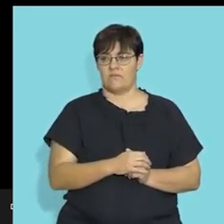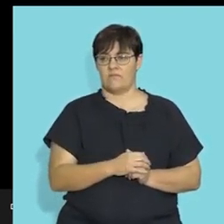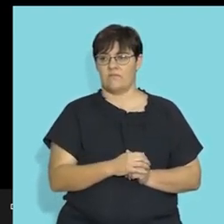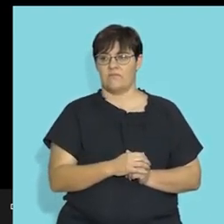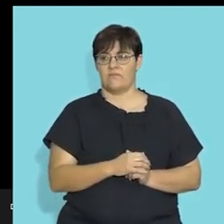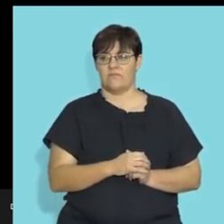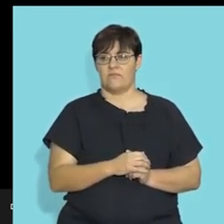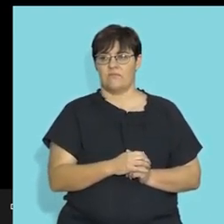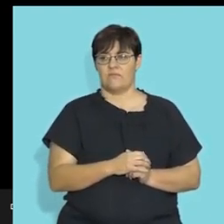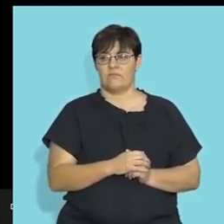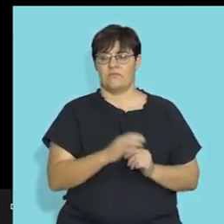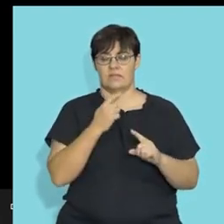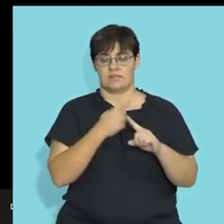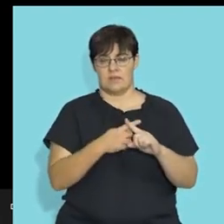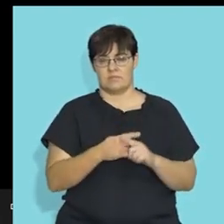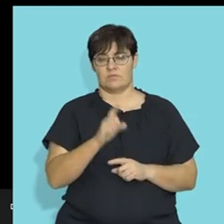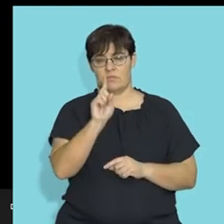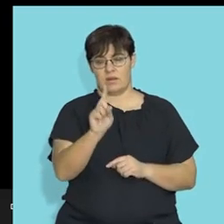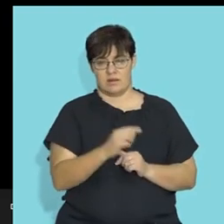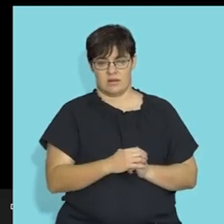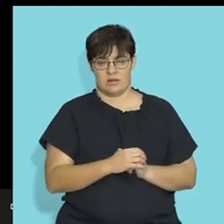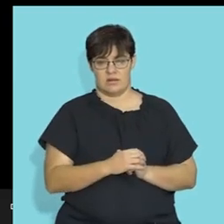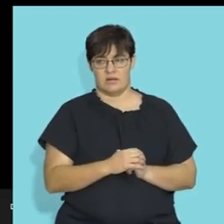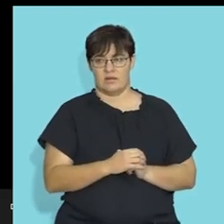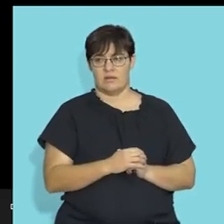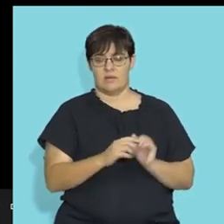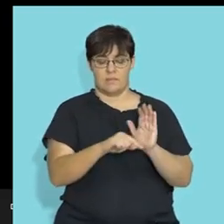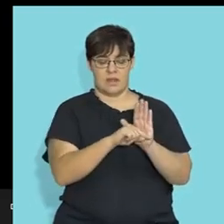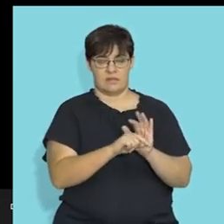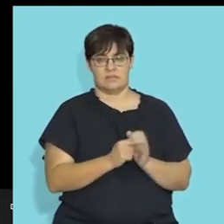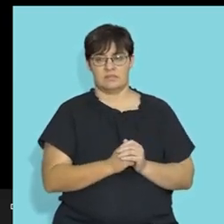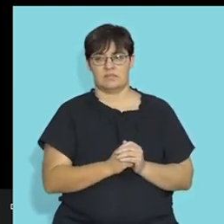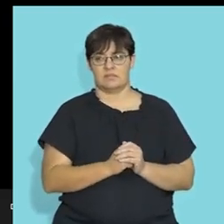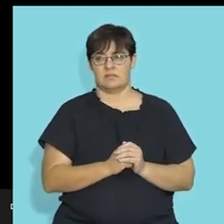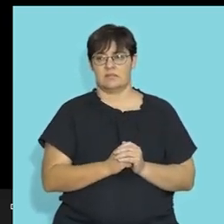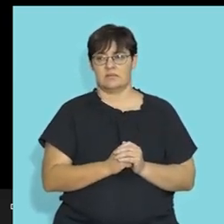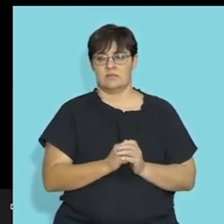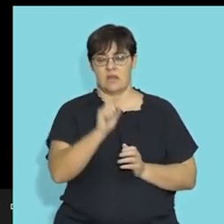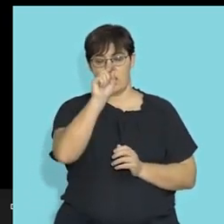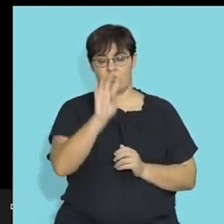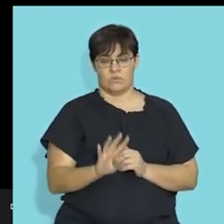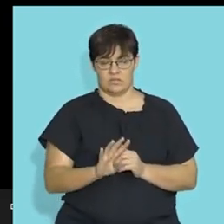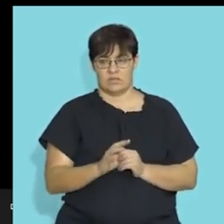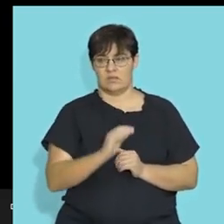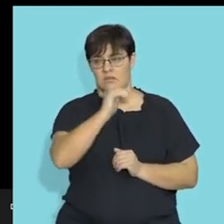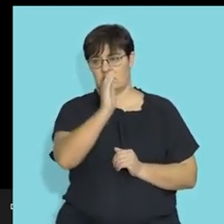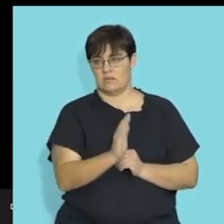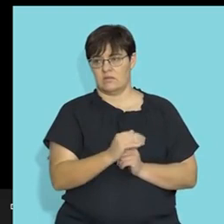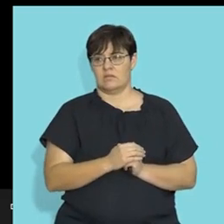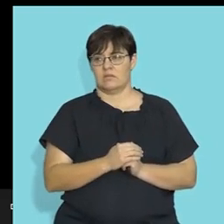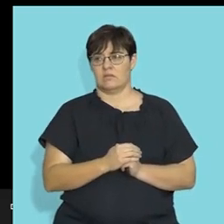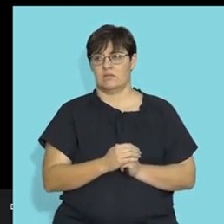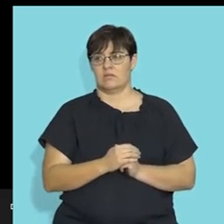So we've got a half multiplied by 1 minus a